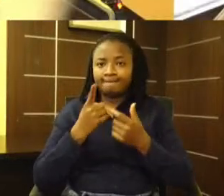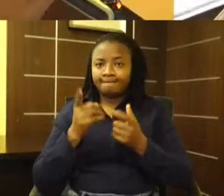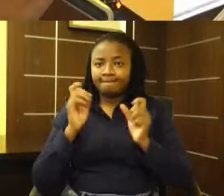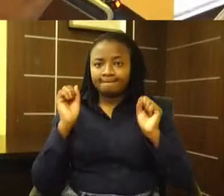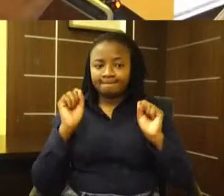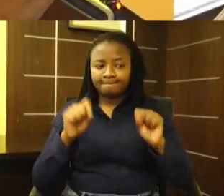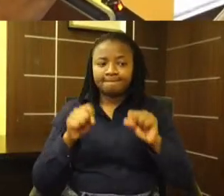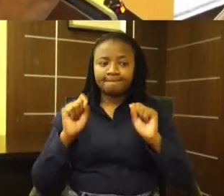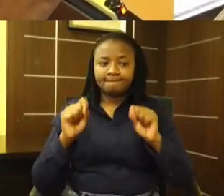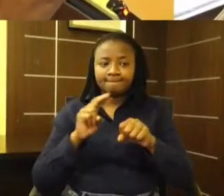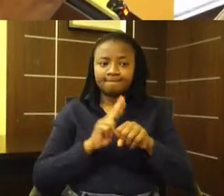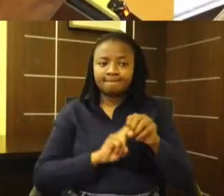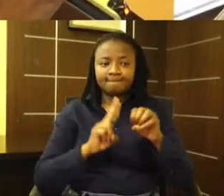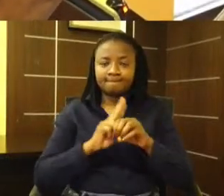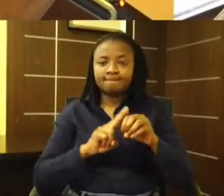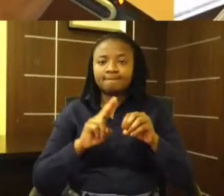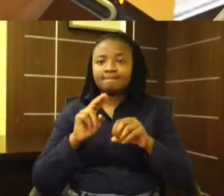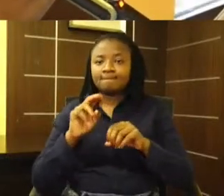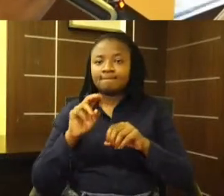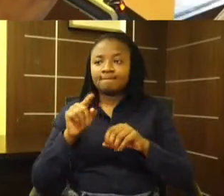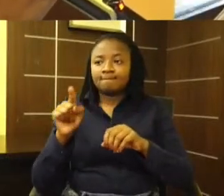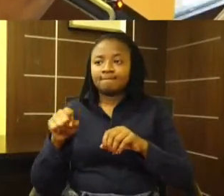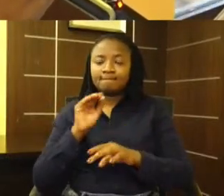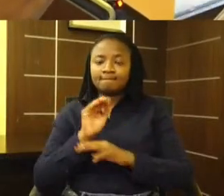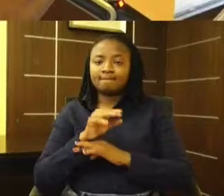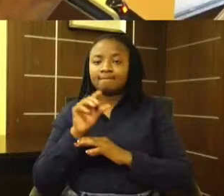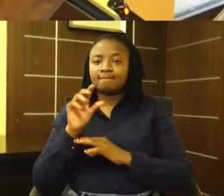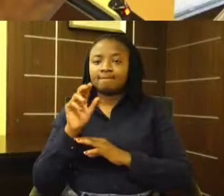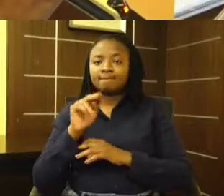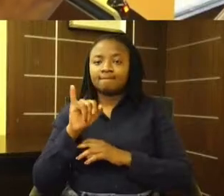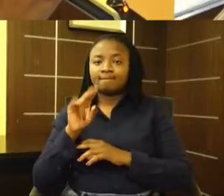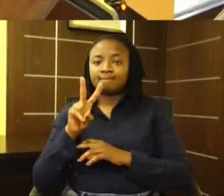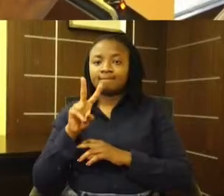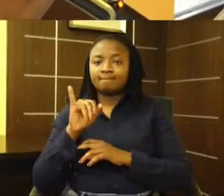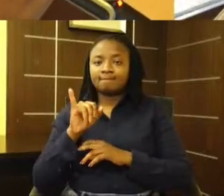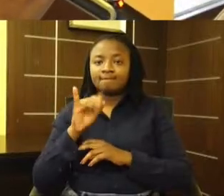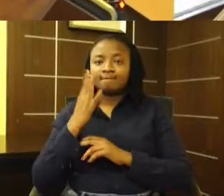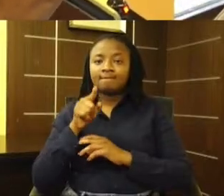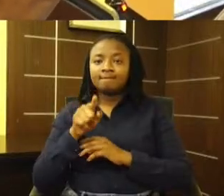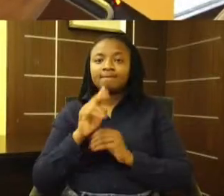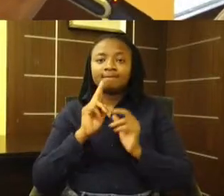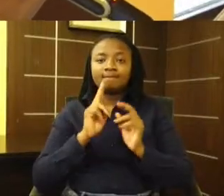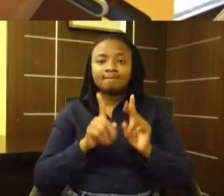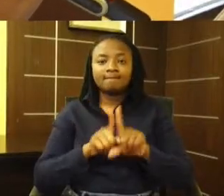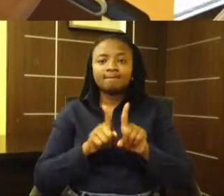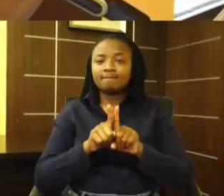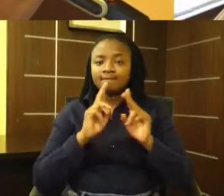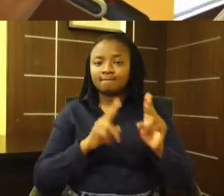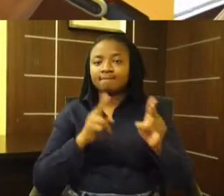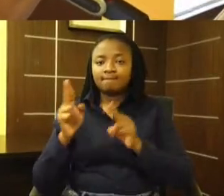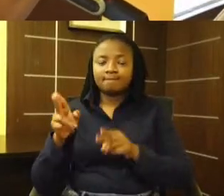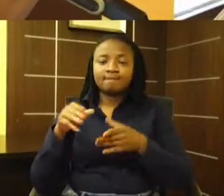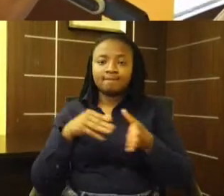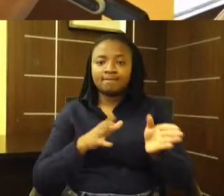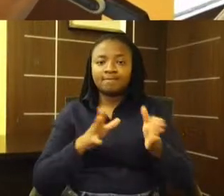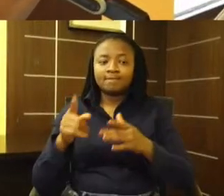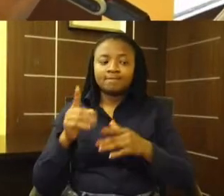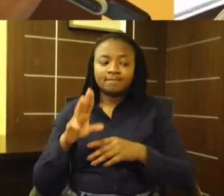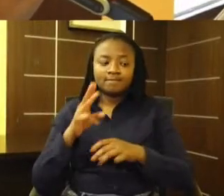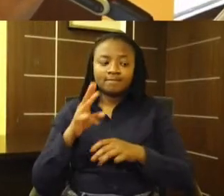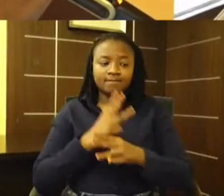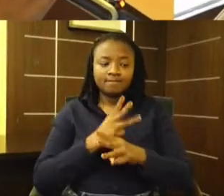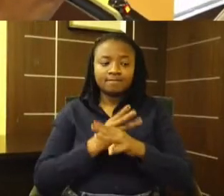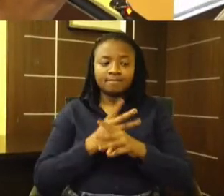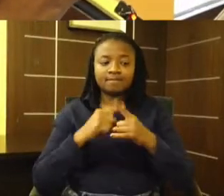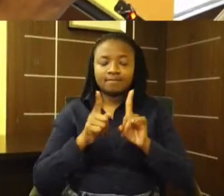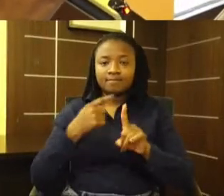use Ask Nivi, because it's just like your normal WhatsApp. And also, we are